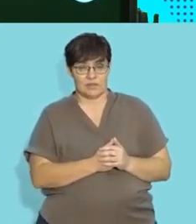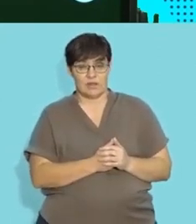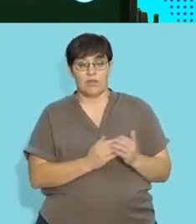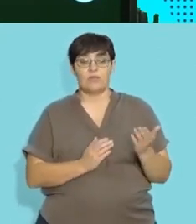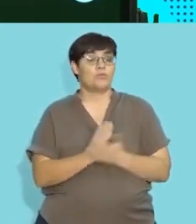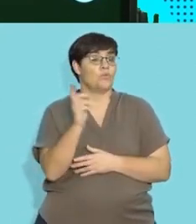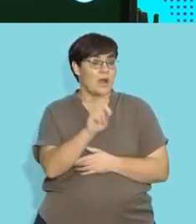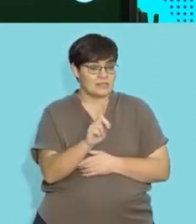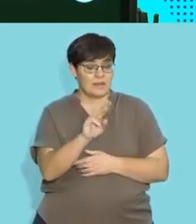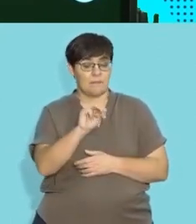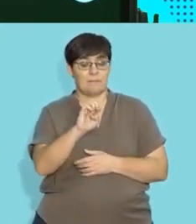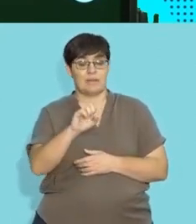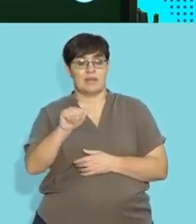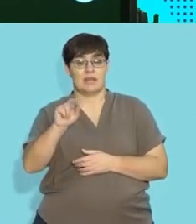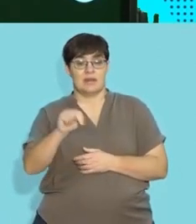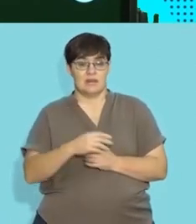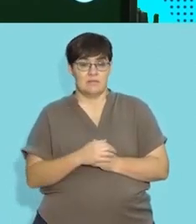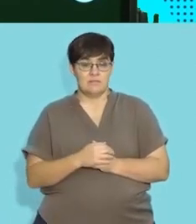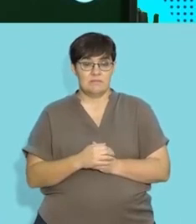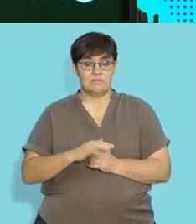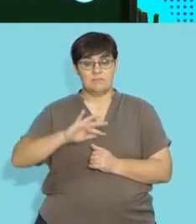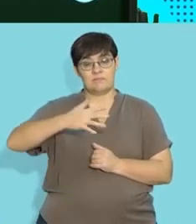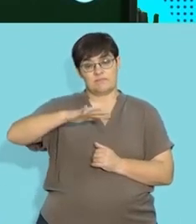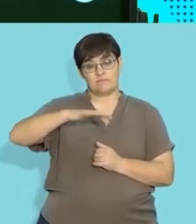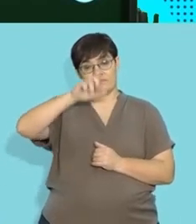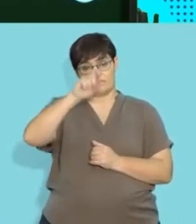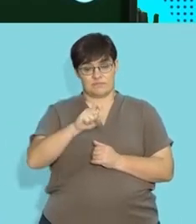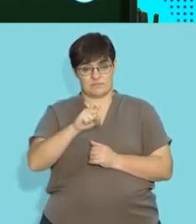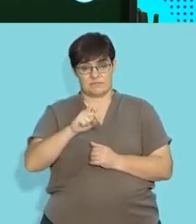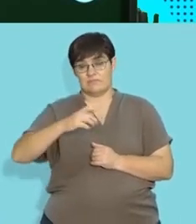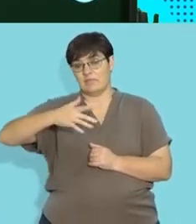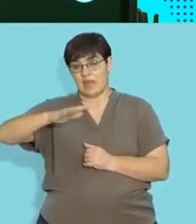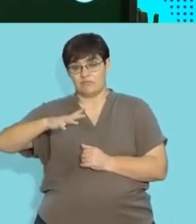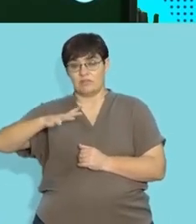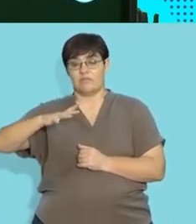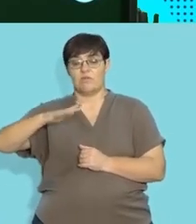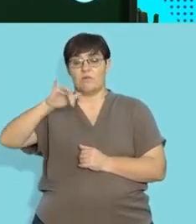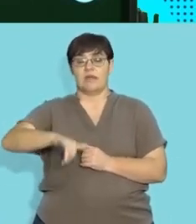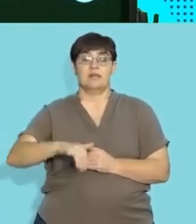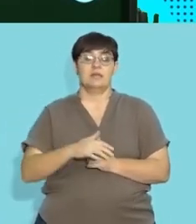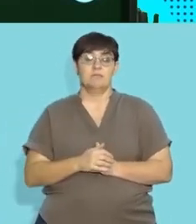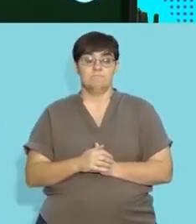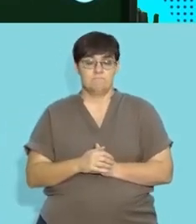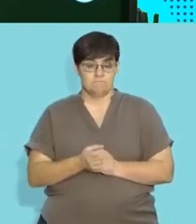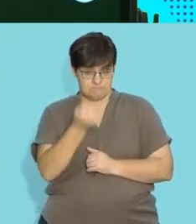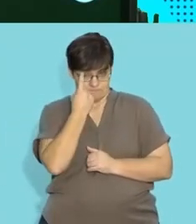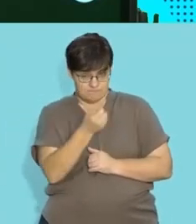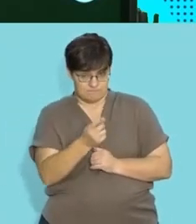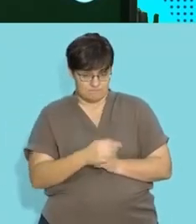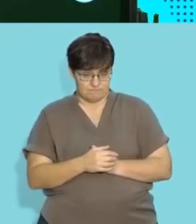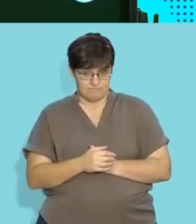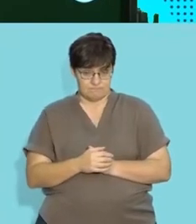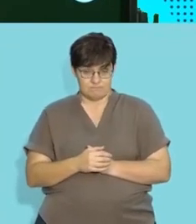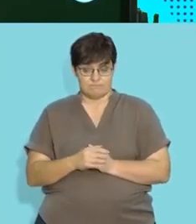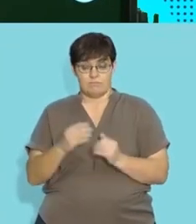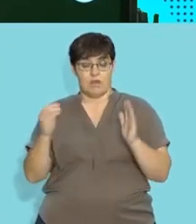must pass through the mean, the average for x and the average for y. Are